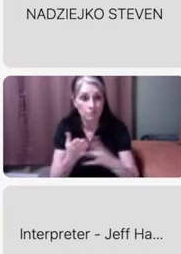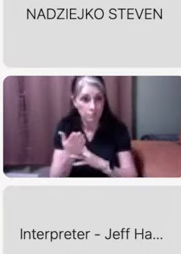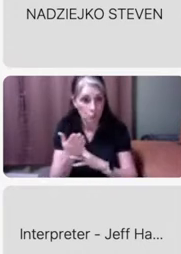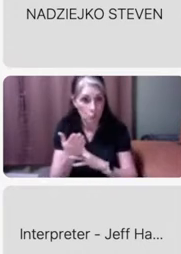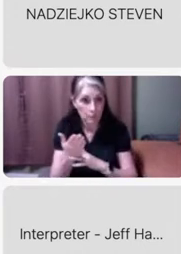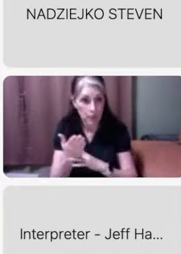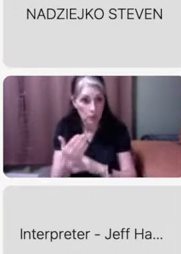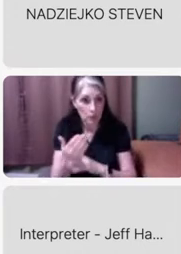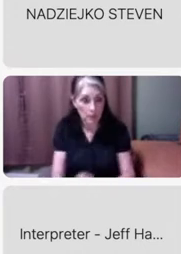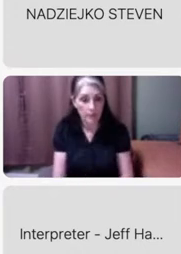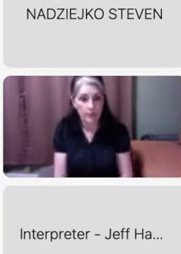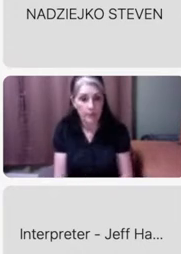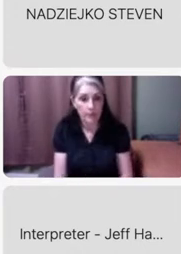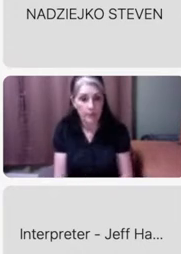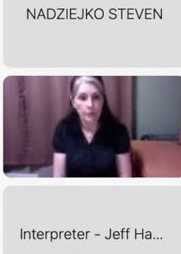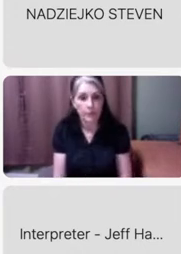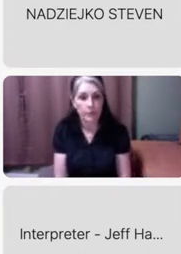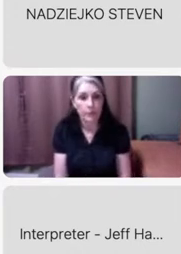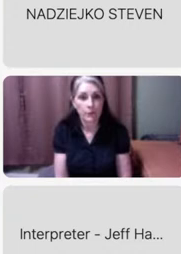please